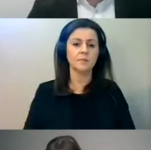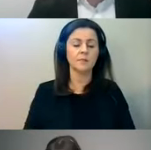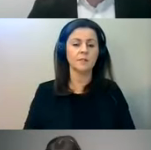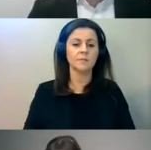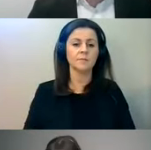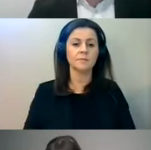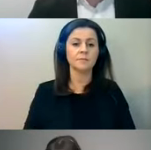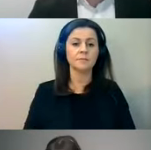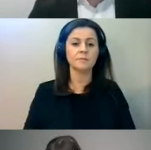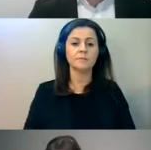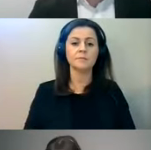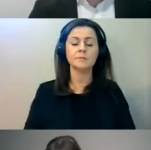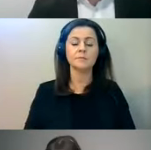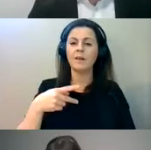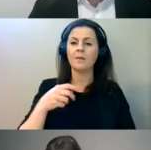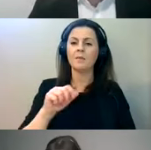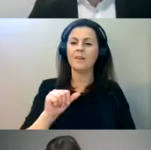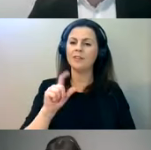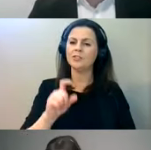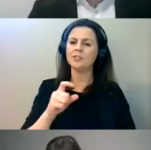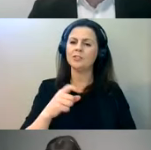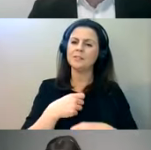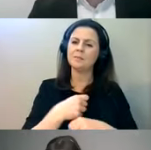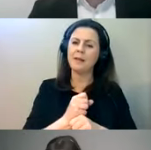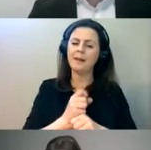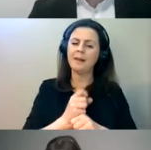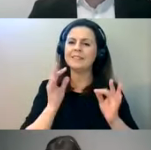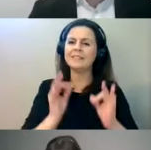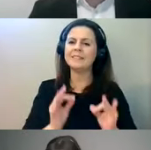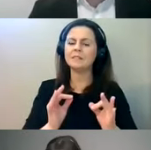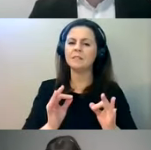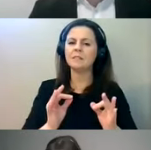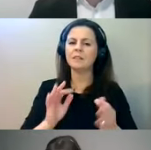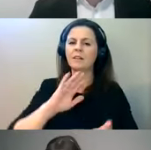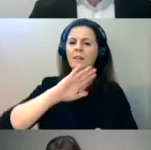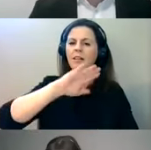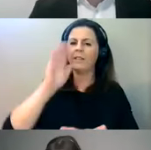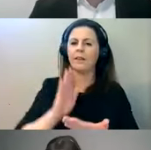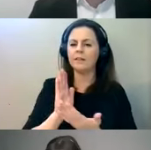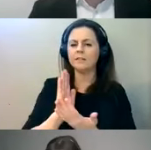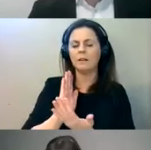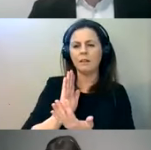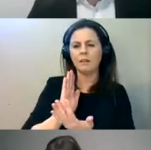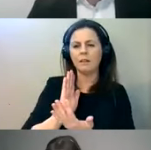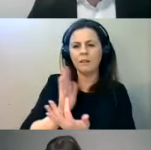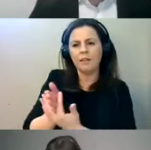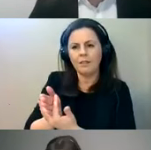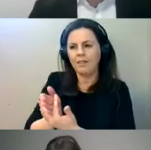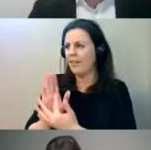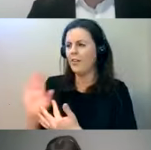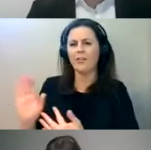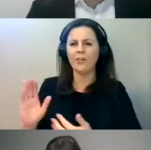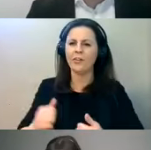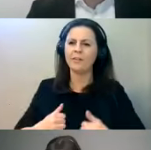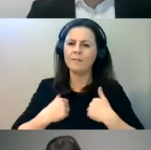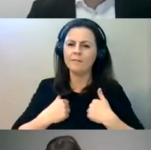And the attorney should make decisions which are the least restrictive and the least intrusive on the grantor when they're making